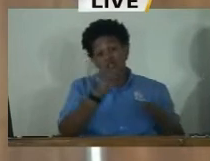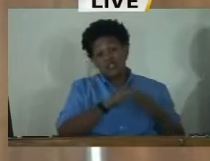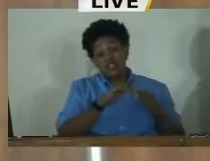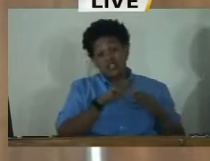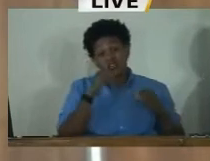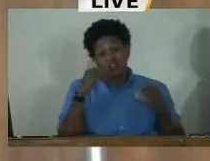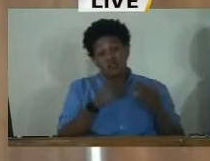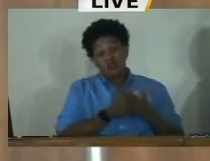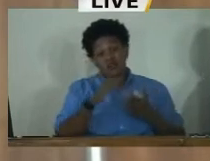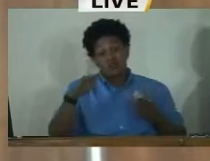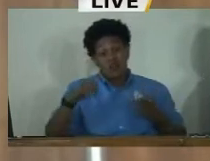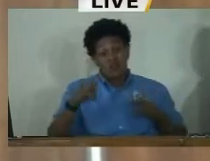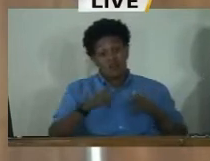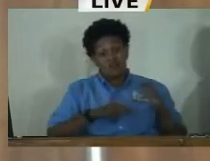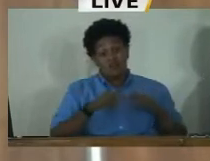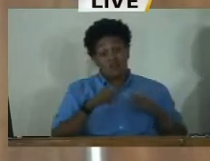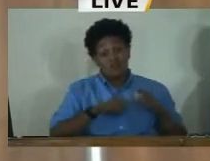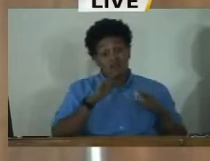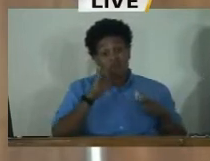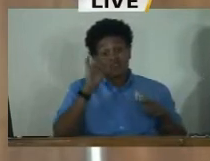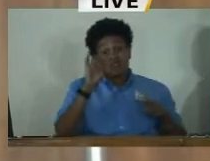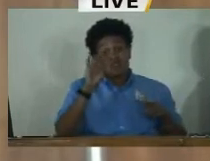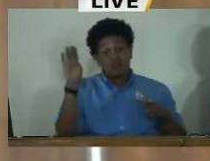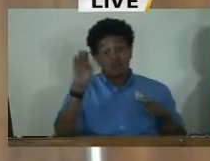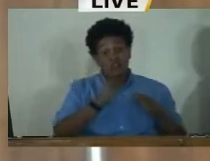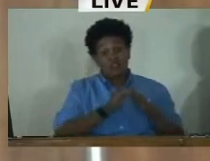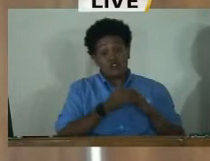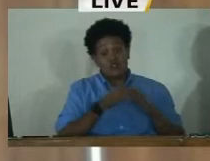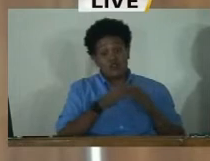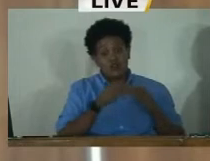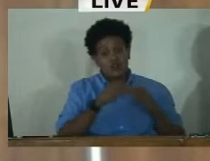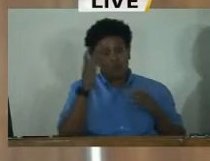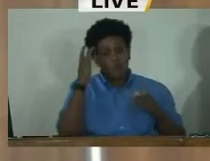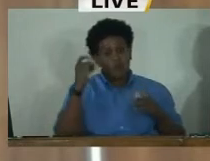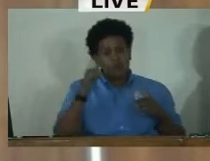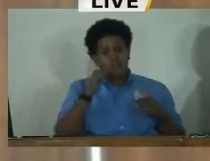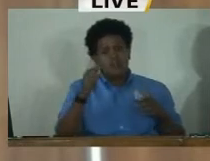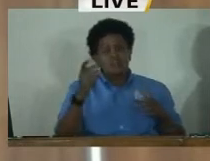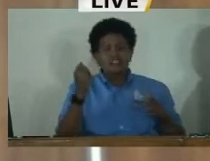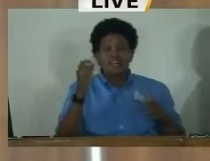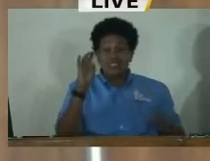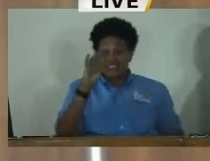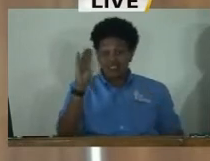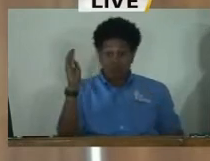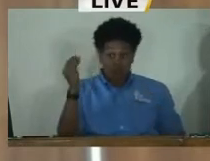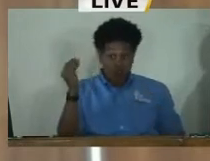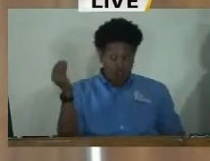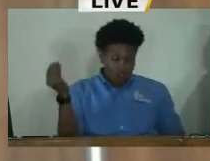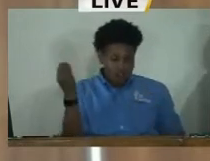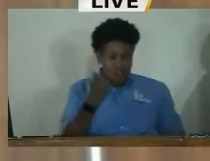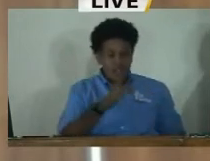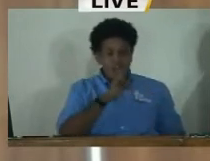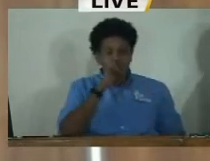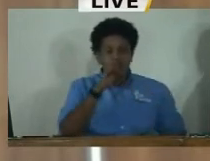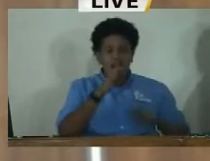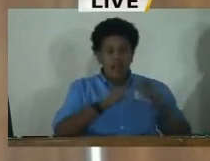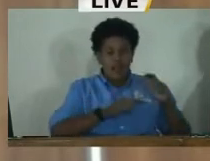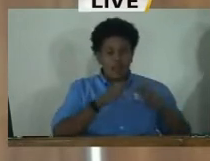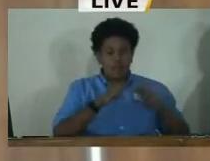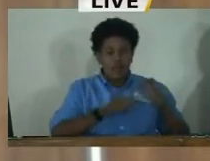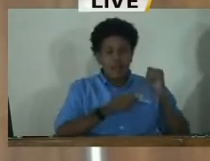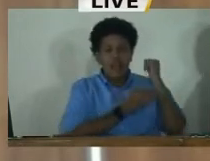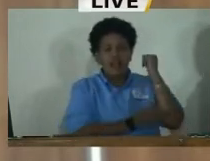a new parliament, which is about 7 billion Jamaican dollars, why don't we take the money and really build